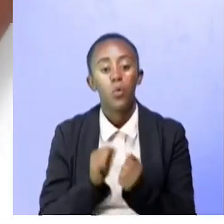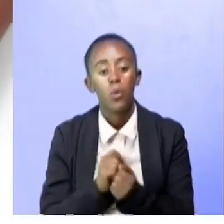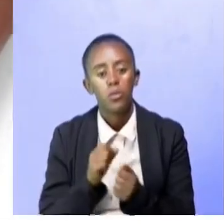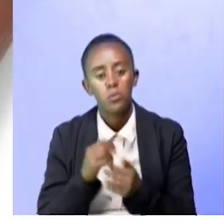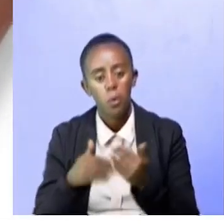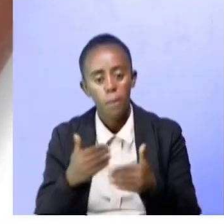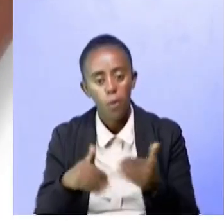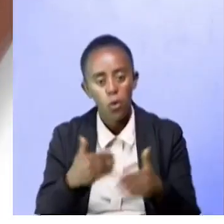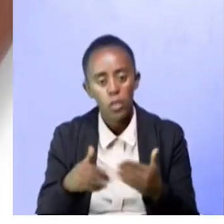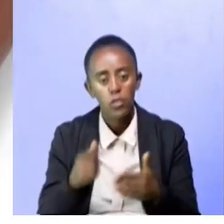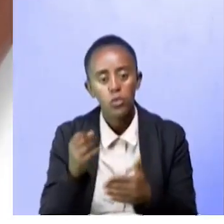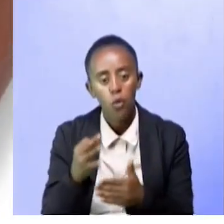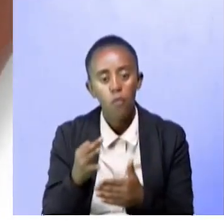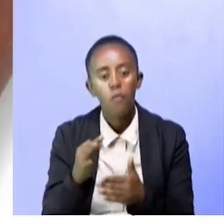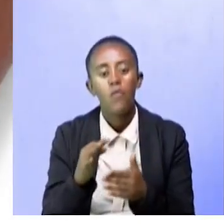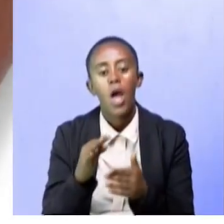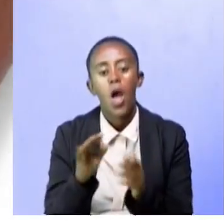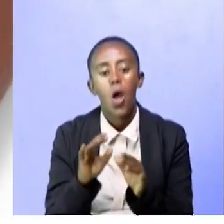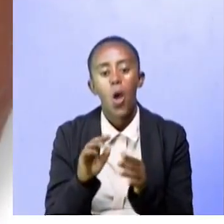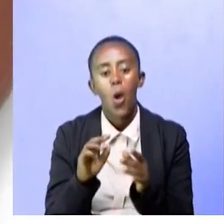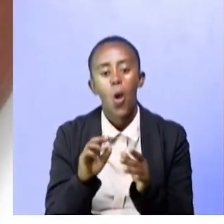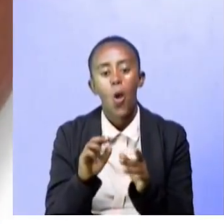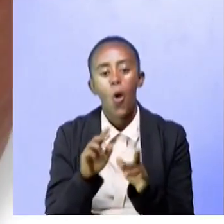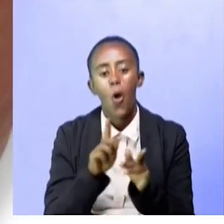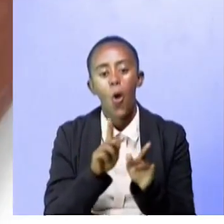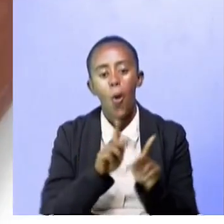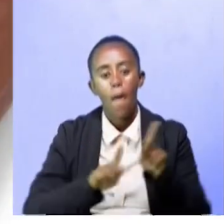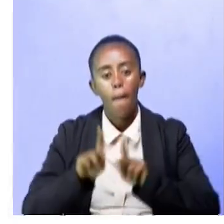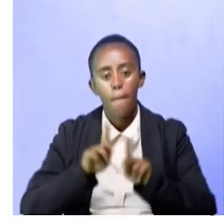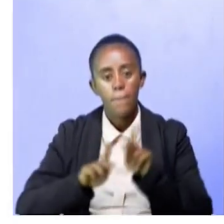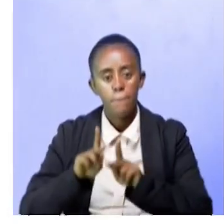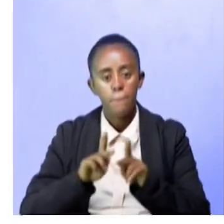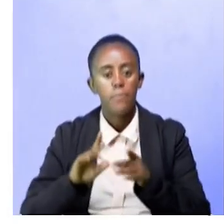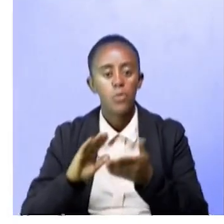a community. Yeah.